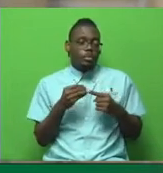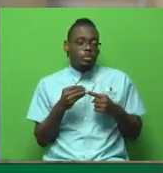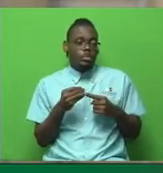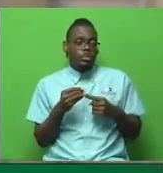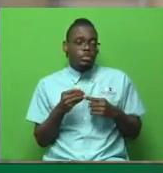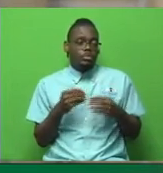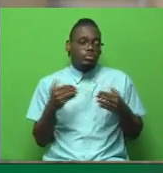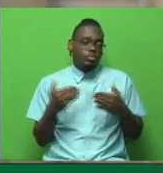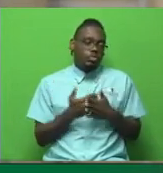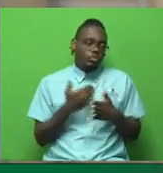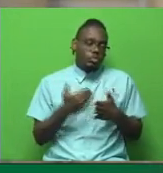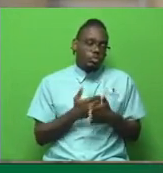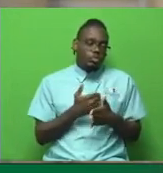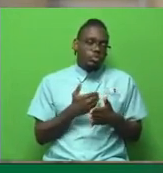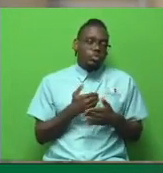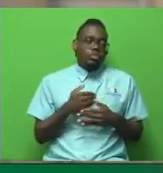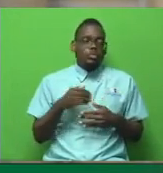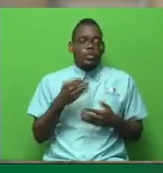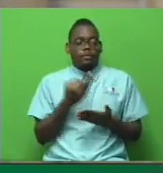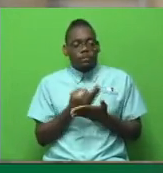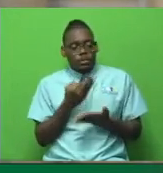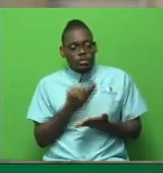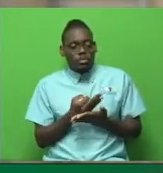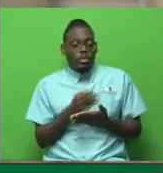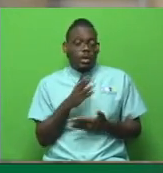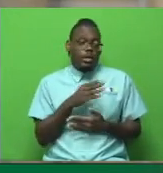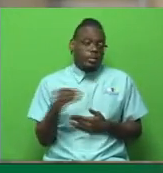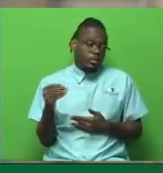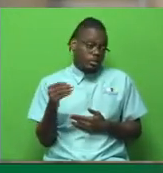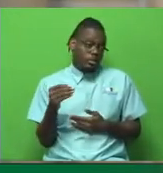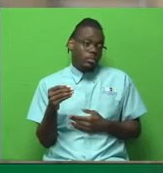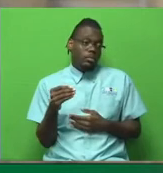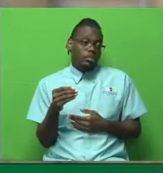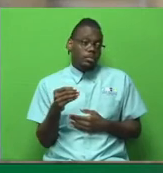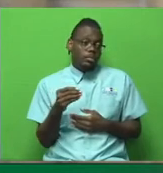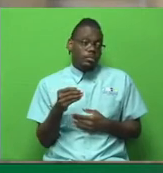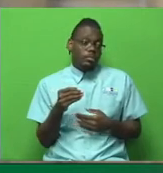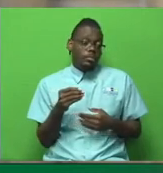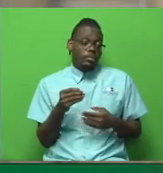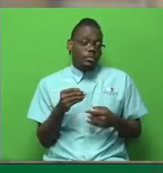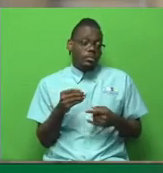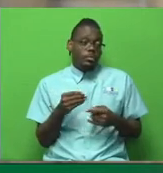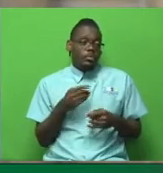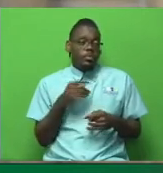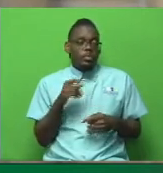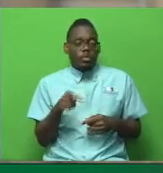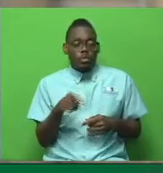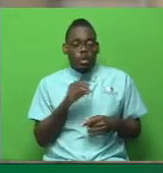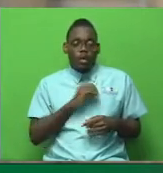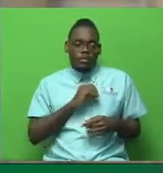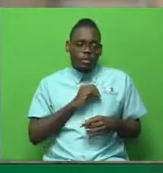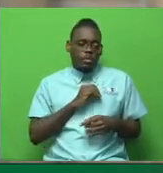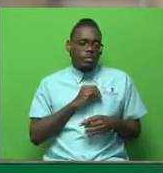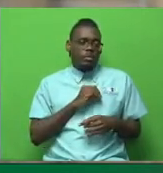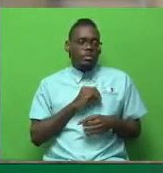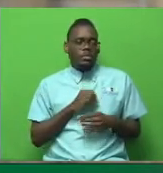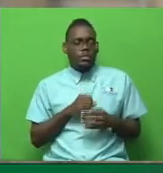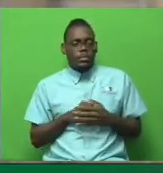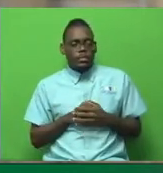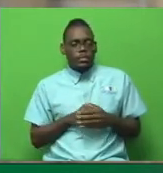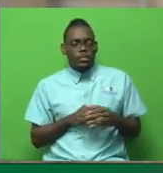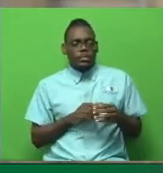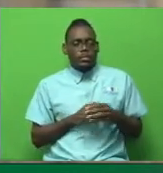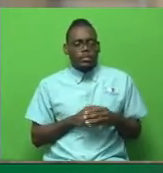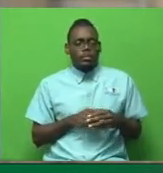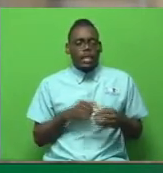Foreign Exchange we are not even close as a deputy speaker moving on to the hsf as a result of higher than expected oil